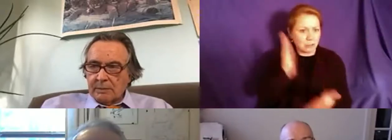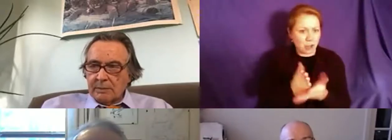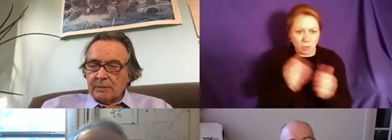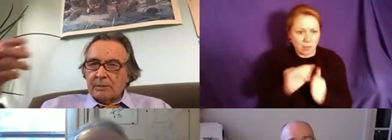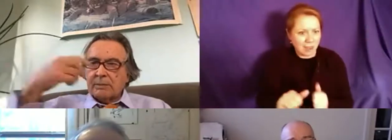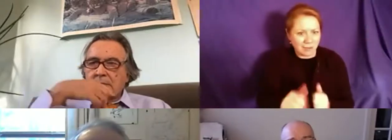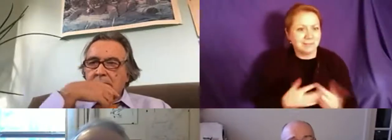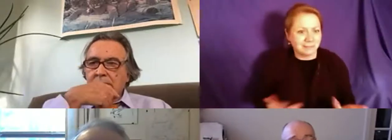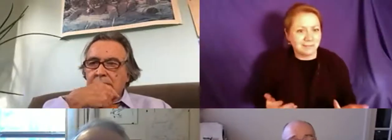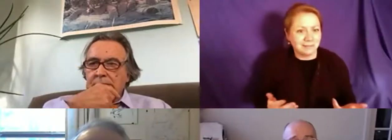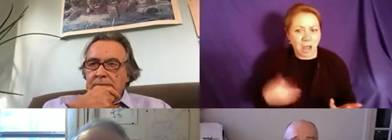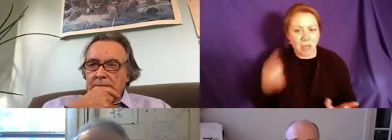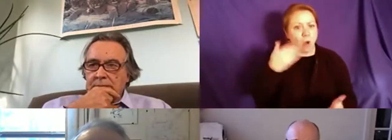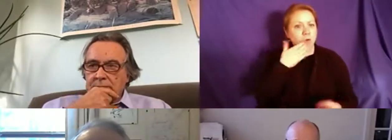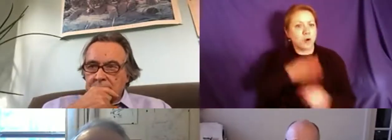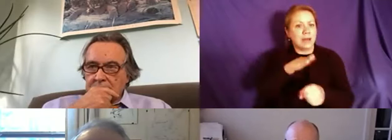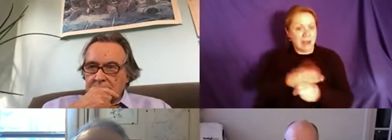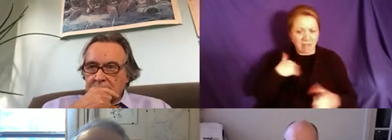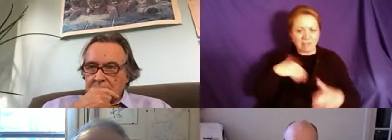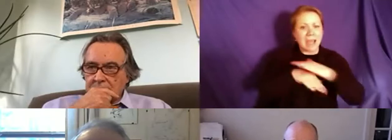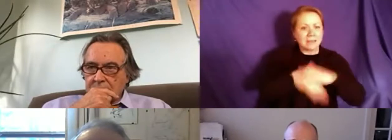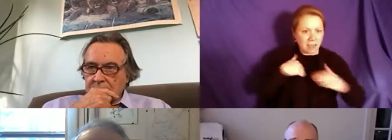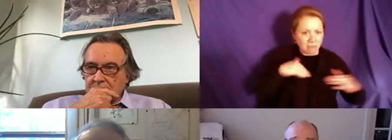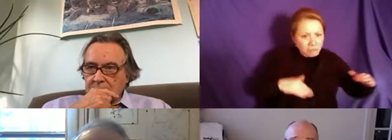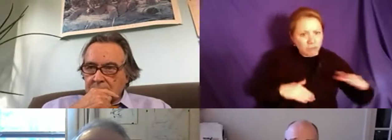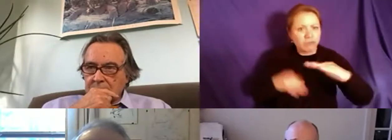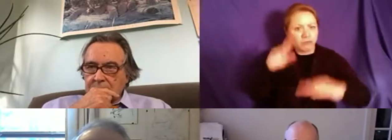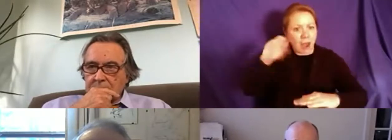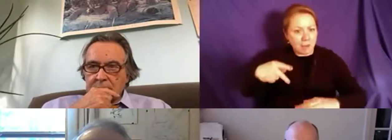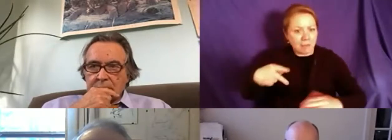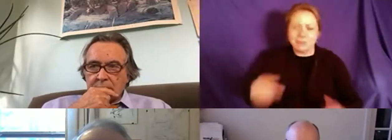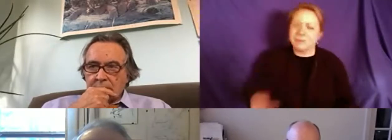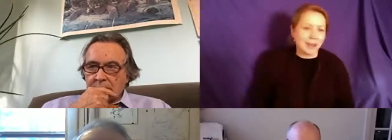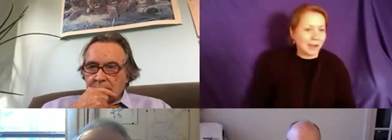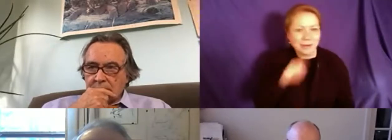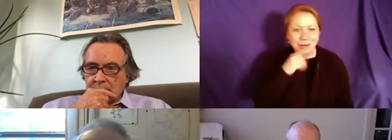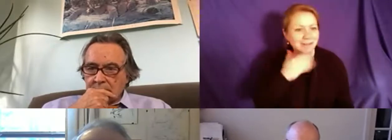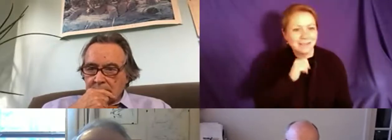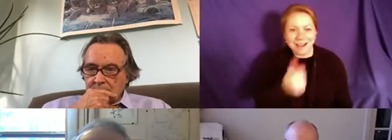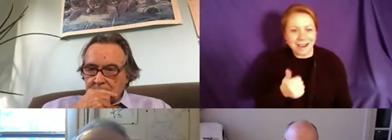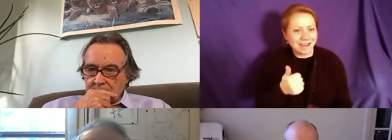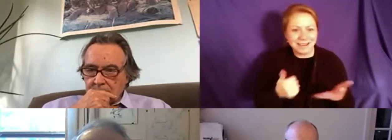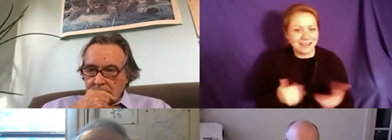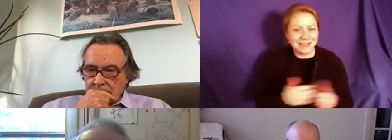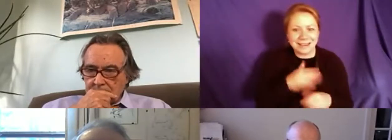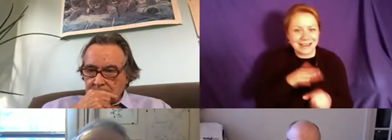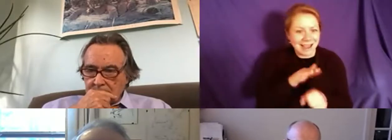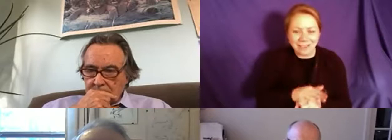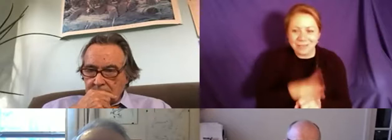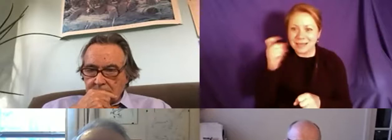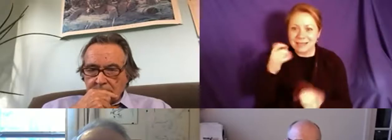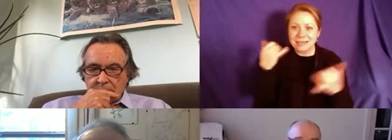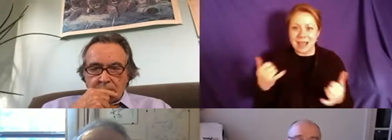arts. And they thought that was giving us access. And it's not, you know, because as we